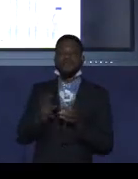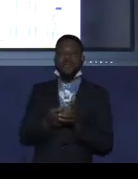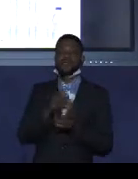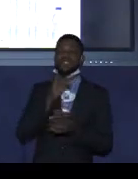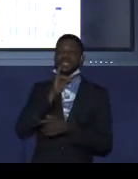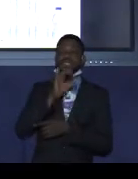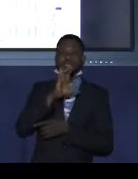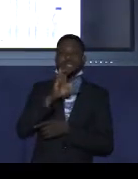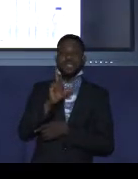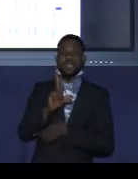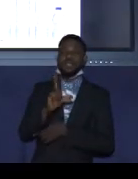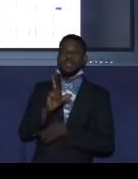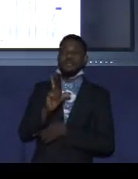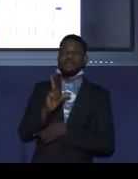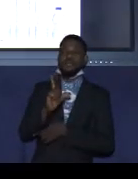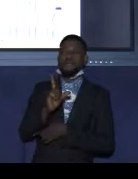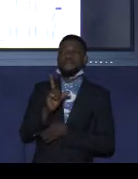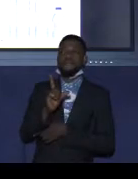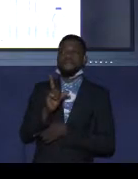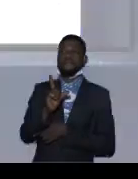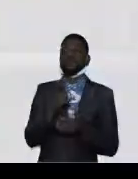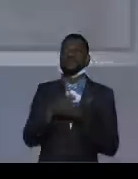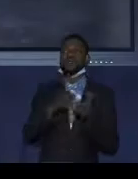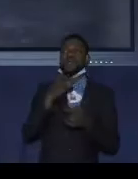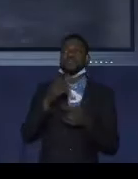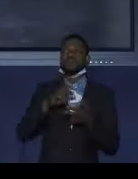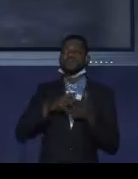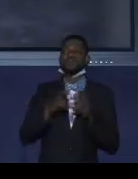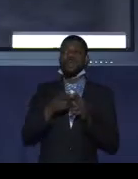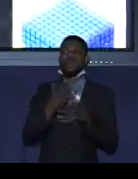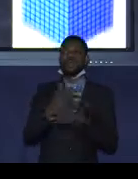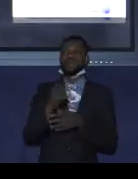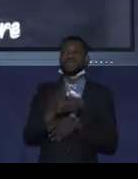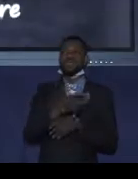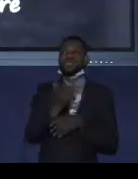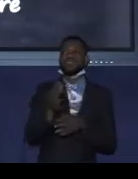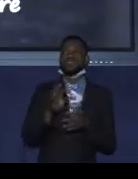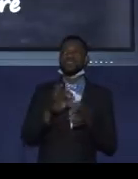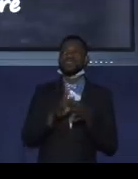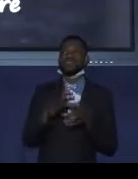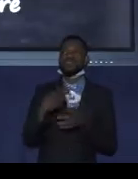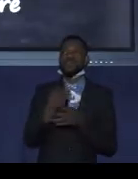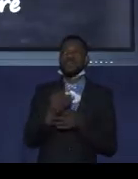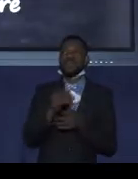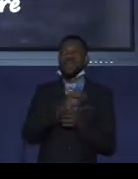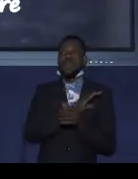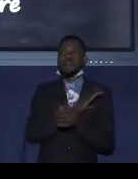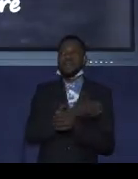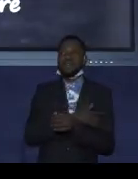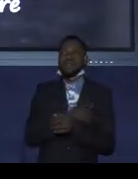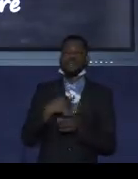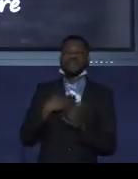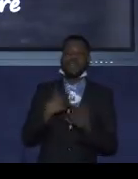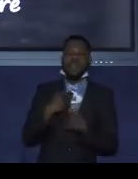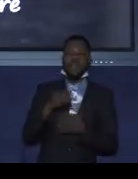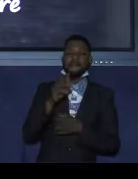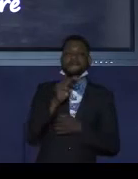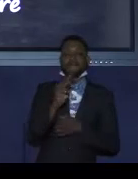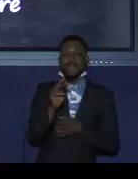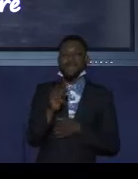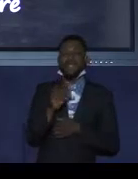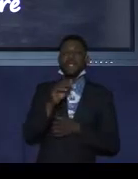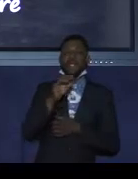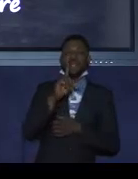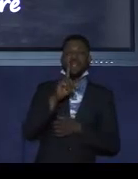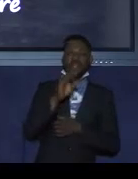time, yeah, centiliters. Okay, so let's move on. What are the relationship between these units of capacity? I mean, we have liters, we have milliliters,